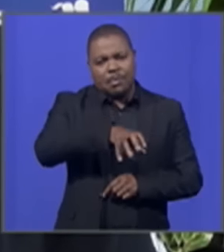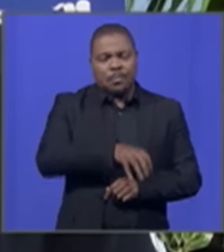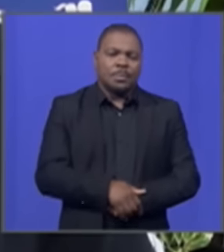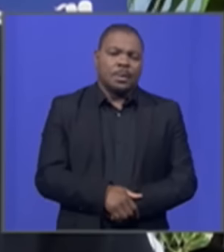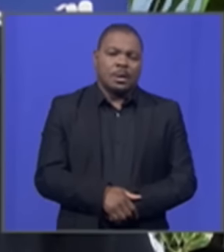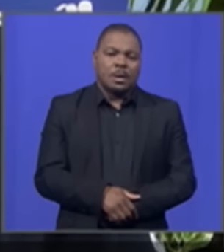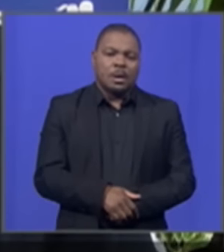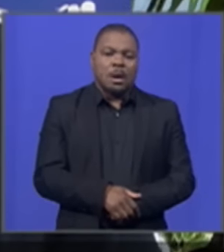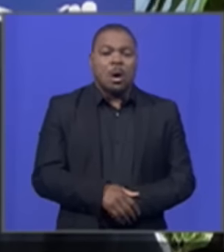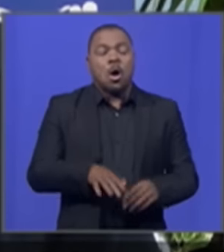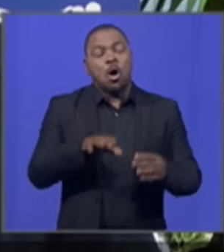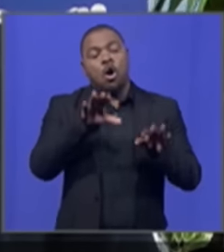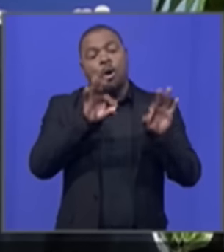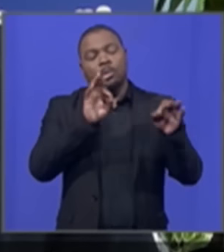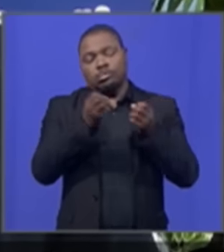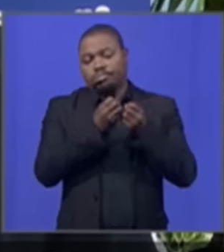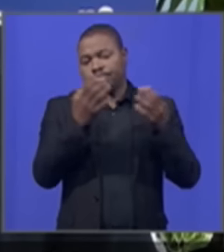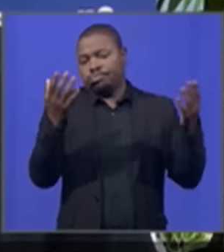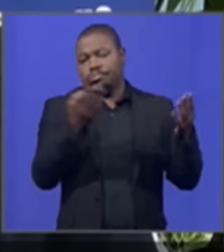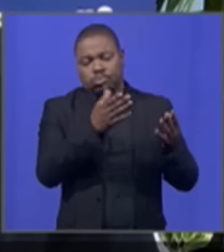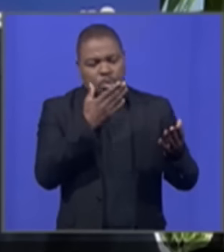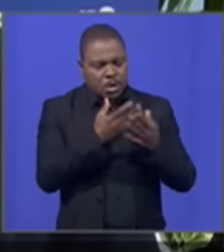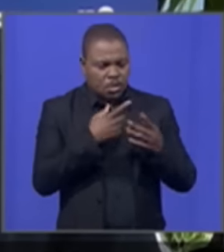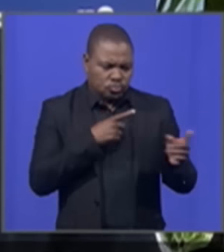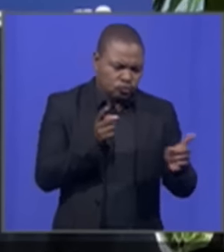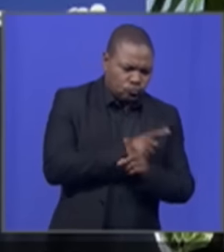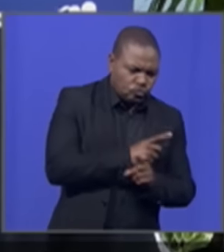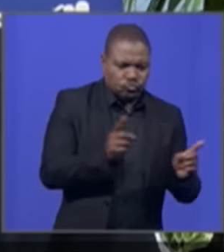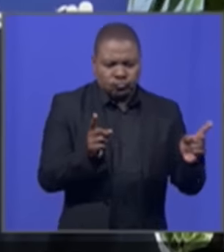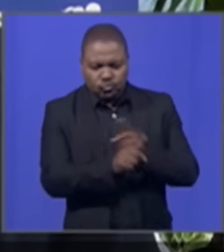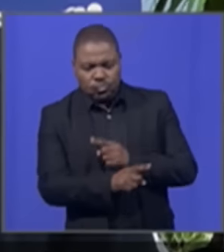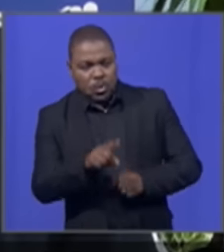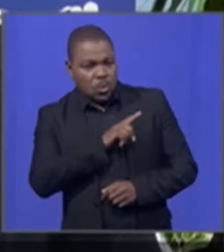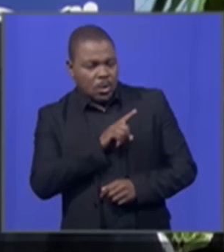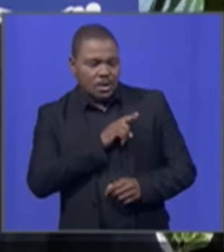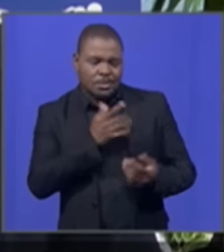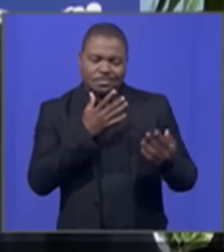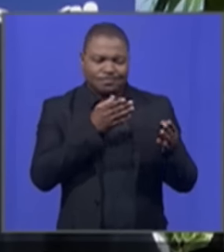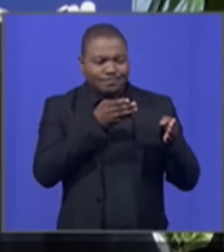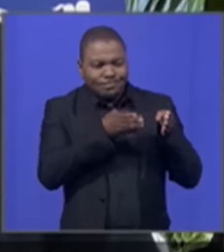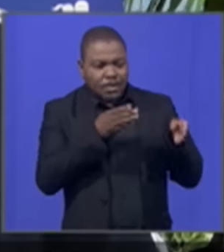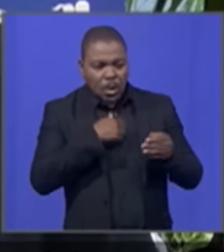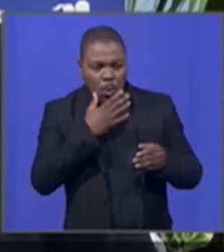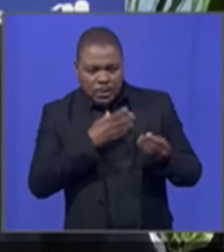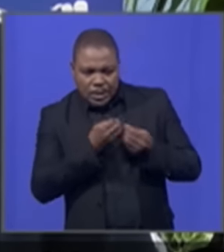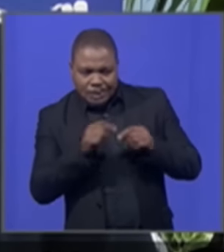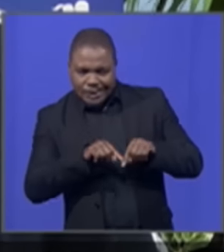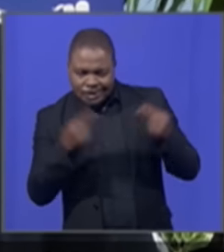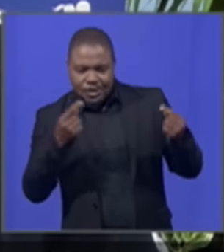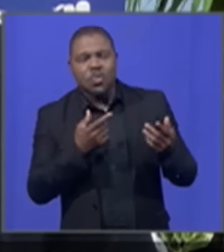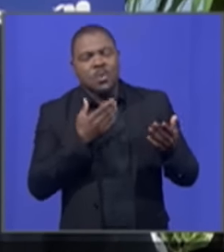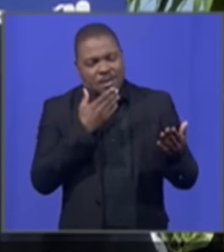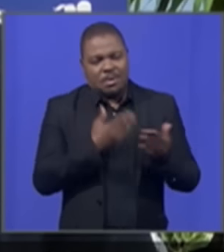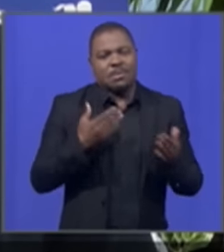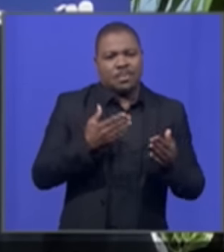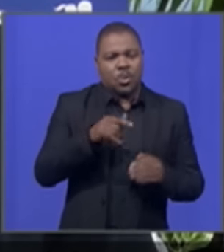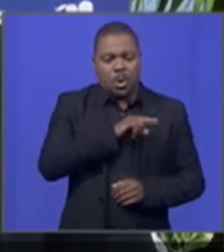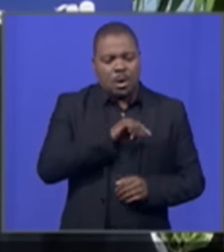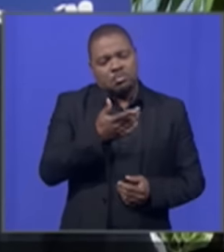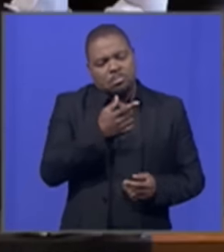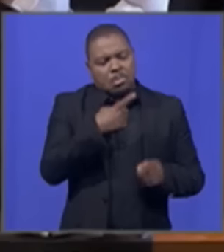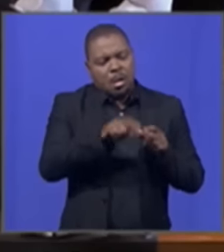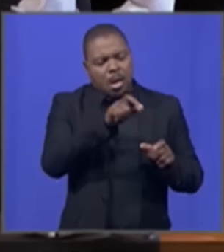Now got a lot more options to be able to change things if you have to change things. We've got a lot more options if we want to do something different in terms of the personnel